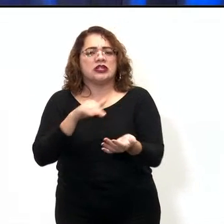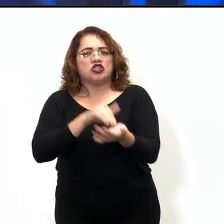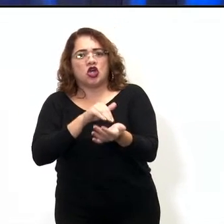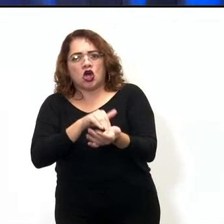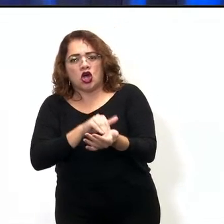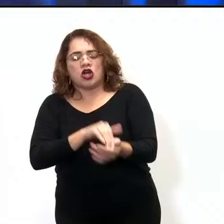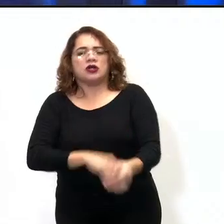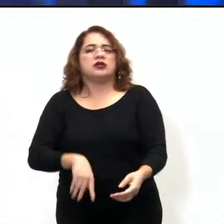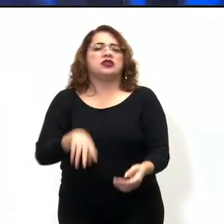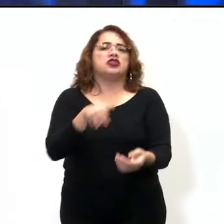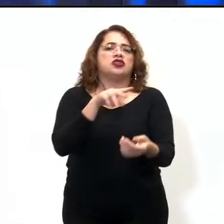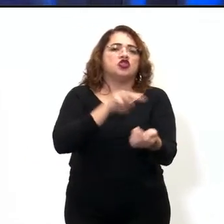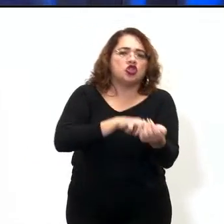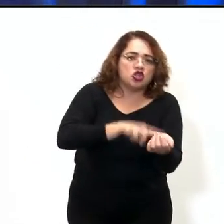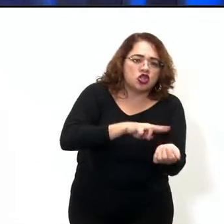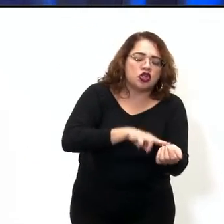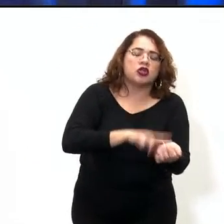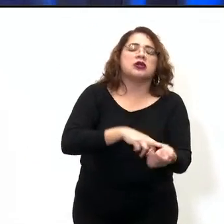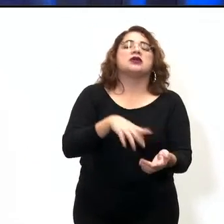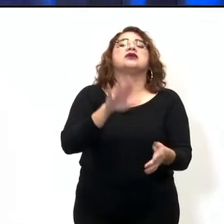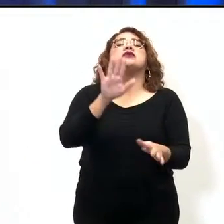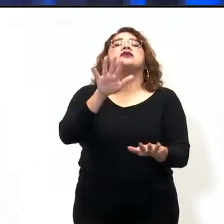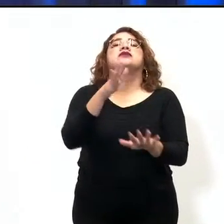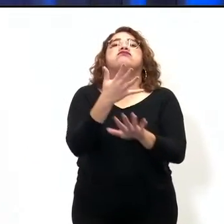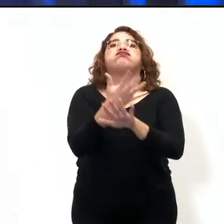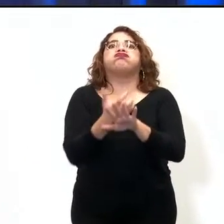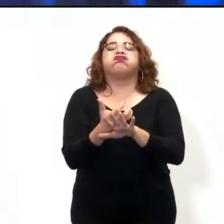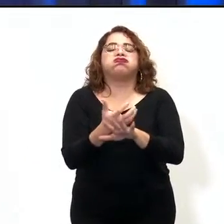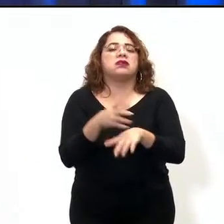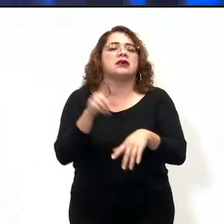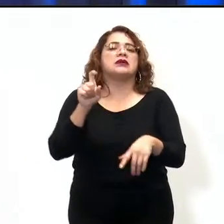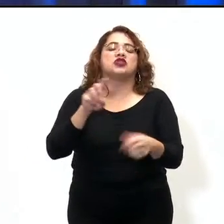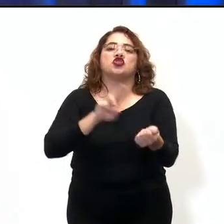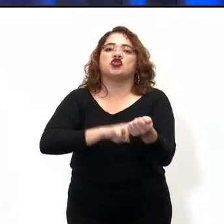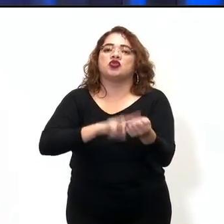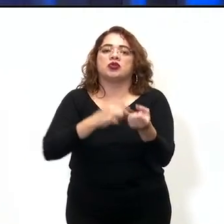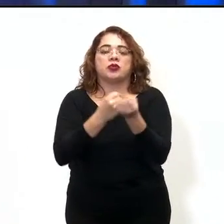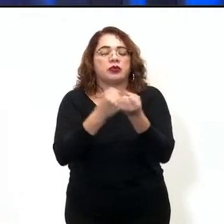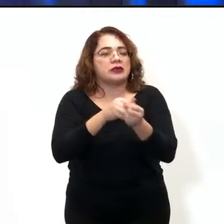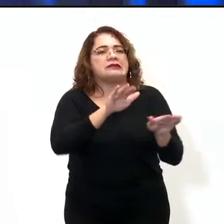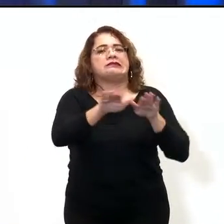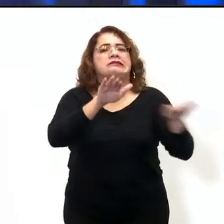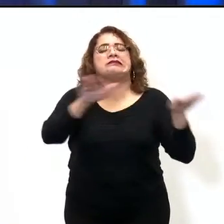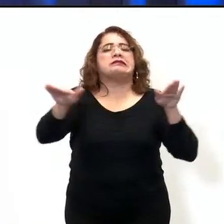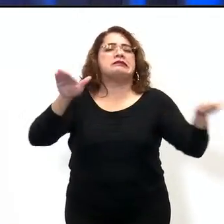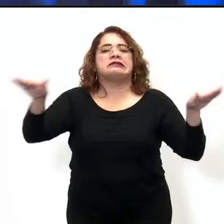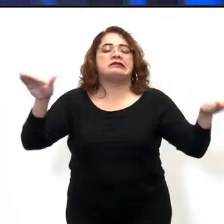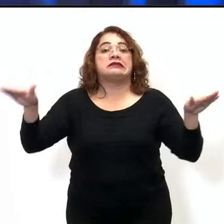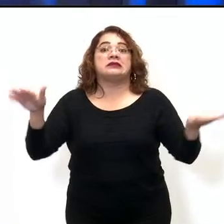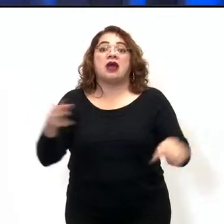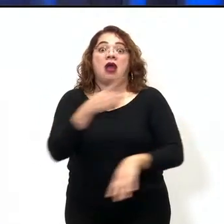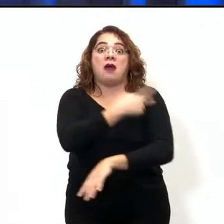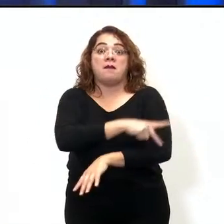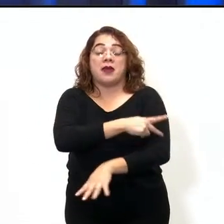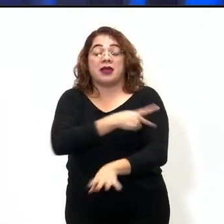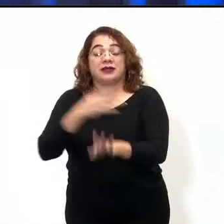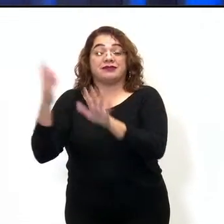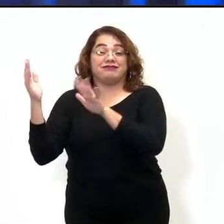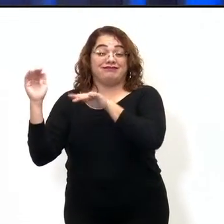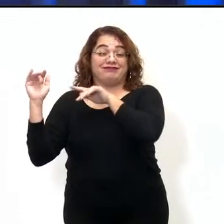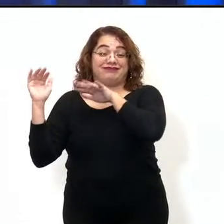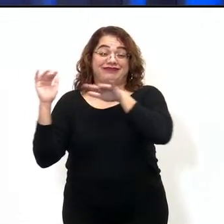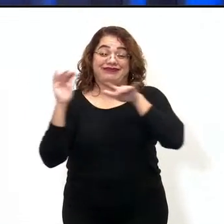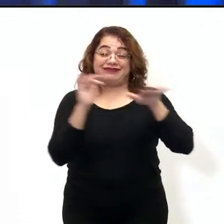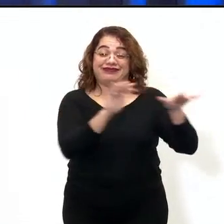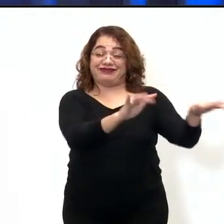doctors and their nurses are pleading for your support. They are seeing more and more and more patients every day,